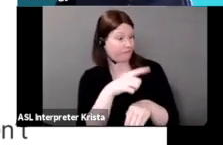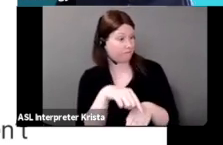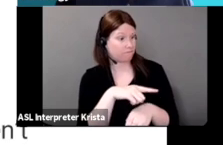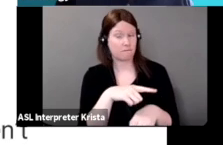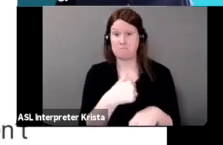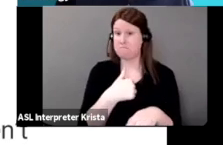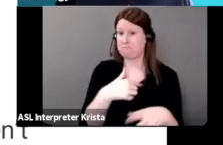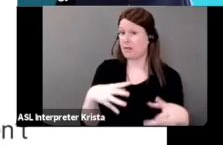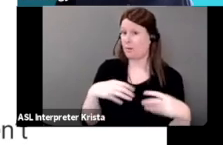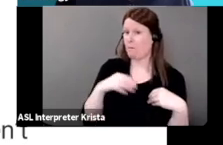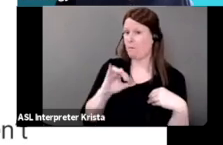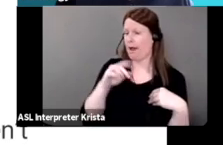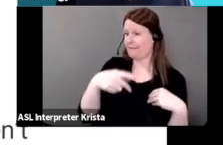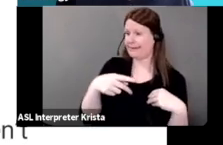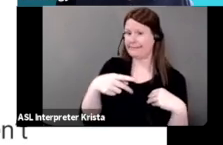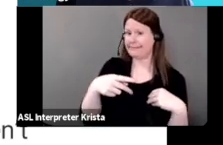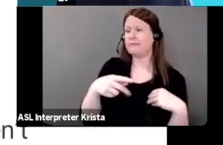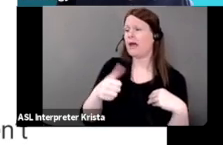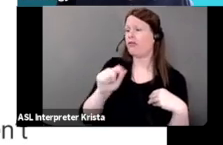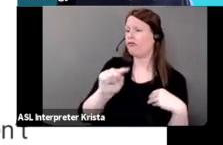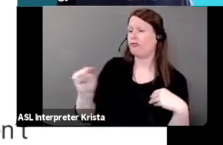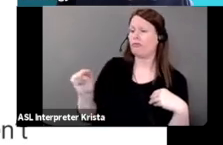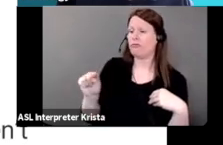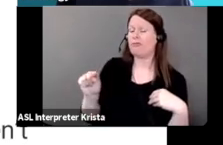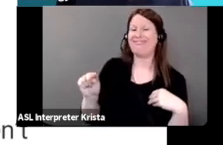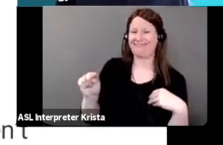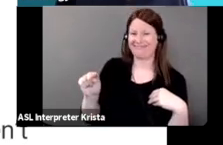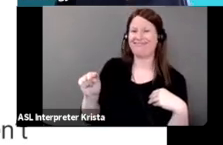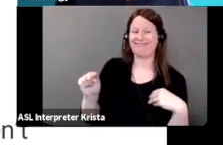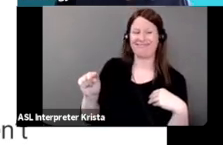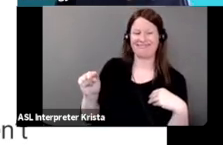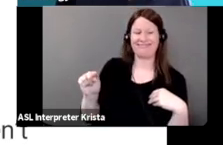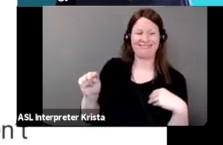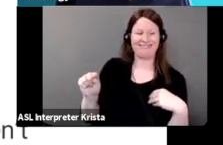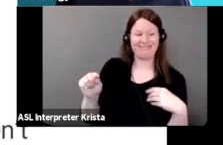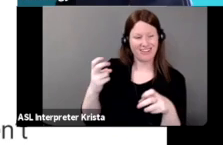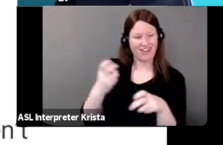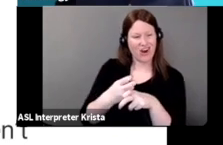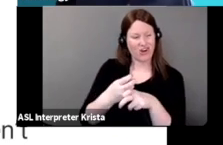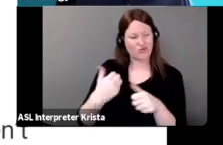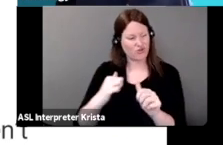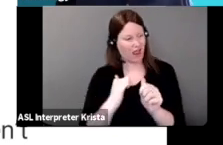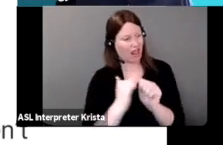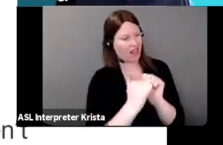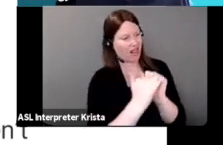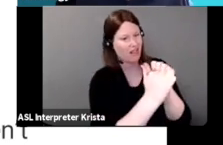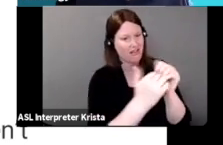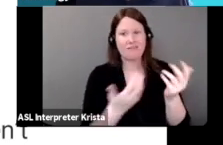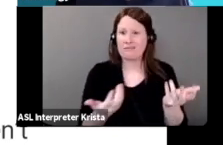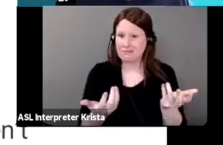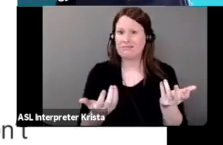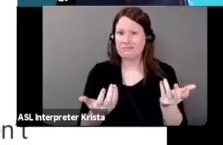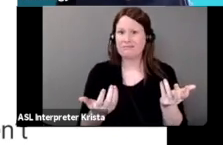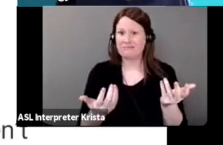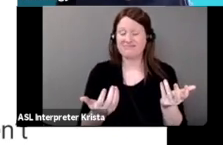then other firms will have a more difficult time competing with you. It's a strong